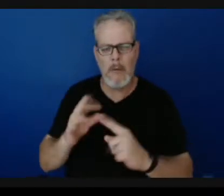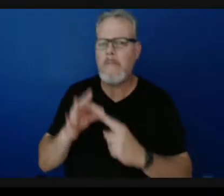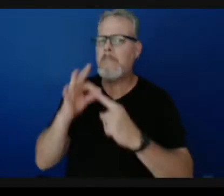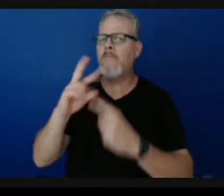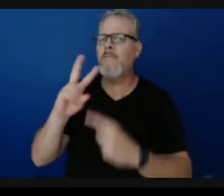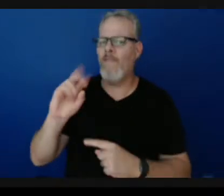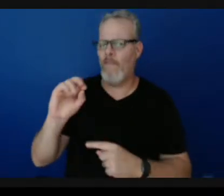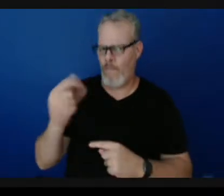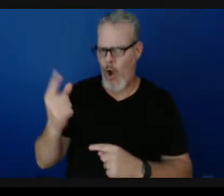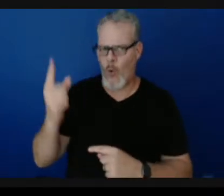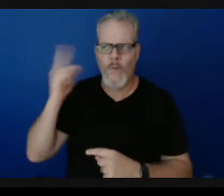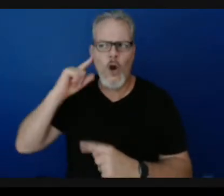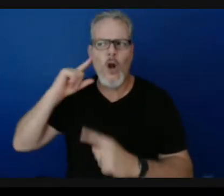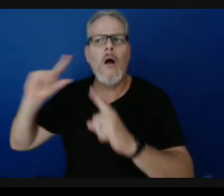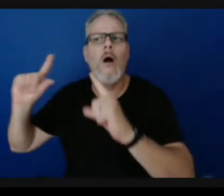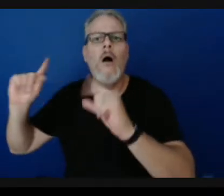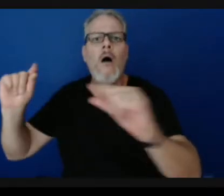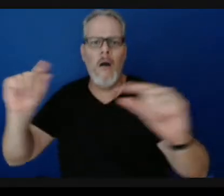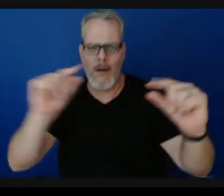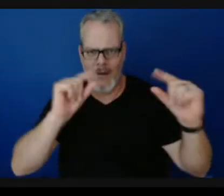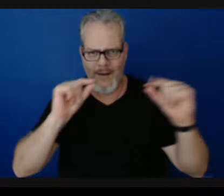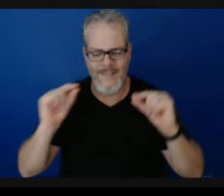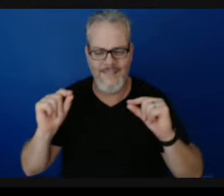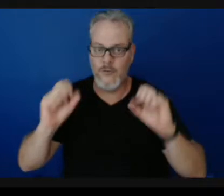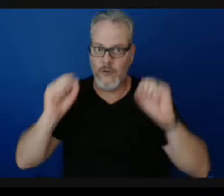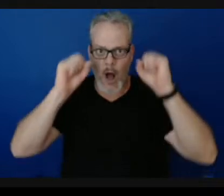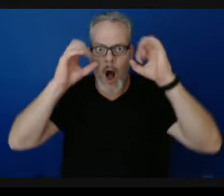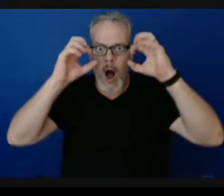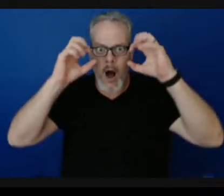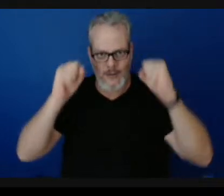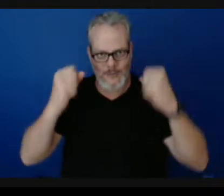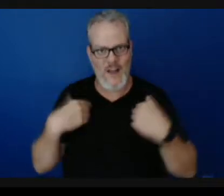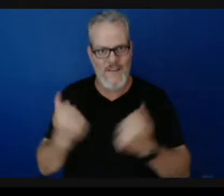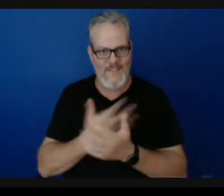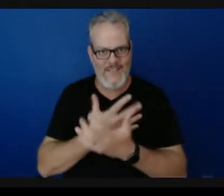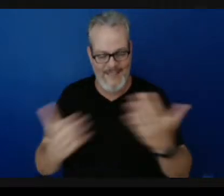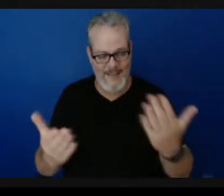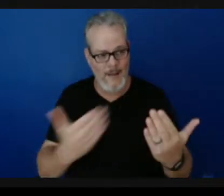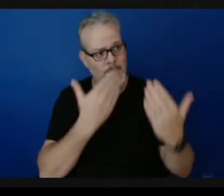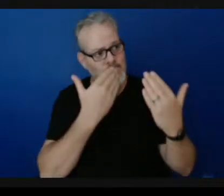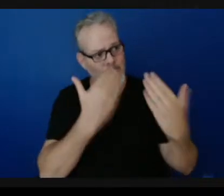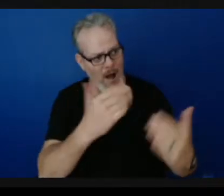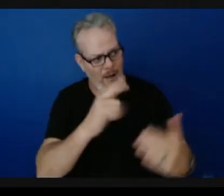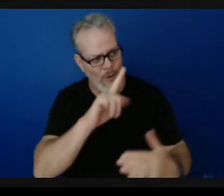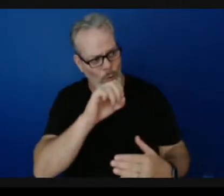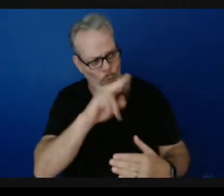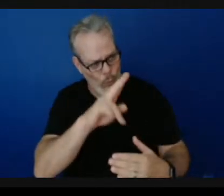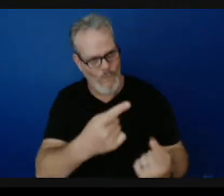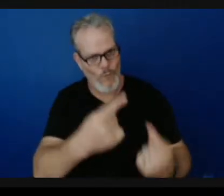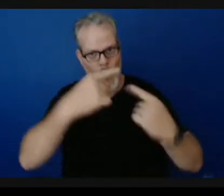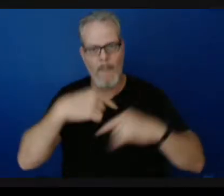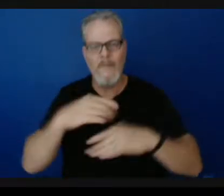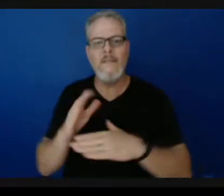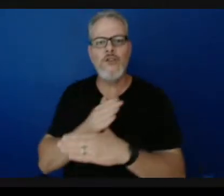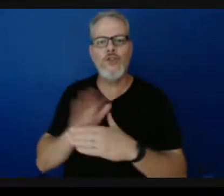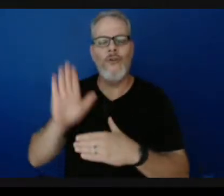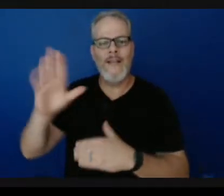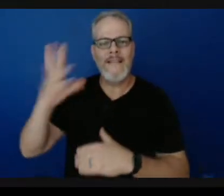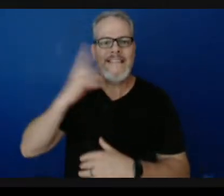week. So yeah, awesome to have all that. And mahalo to Lou coming on and sharing his experiences here as